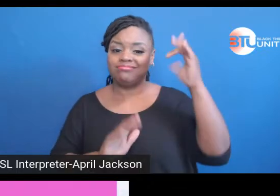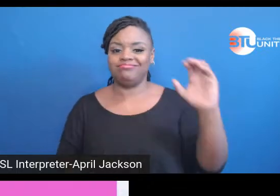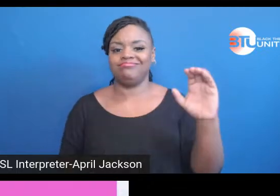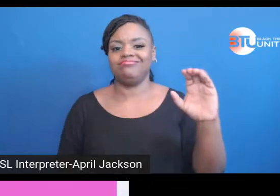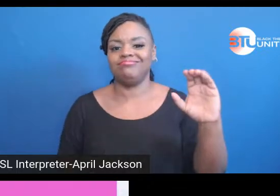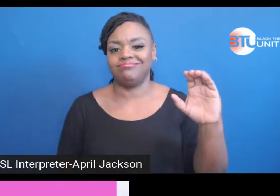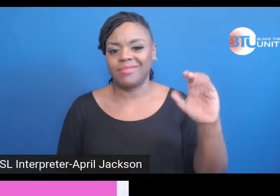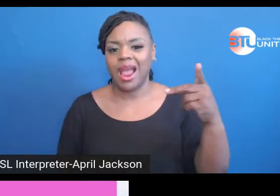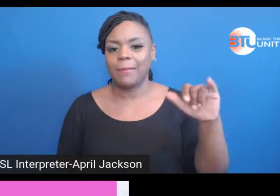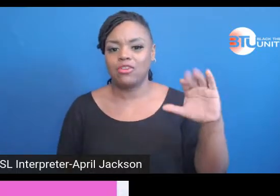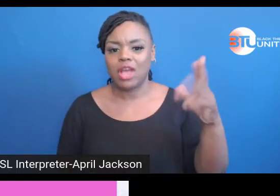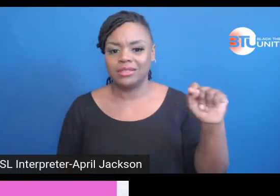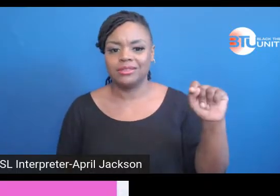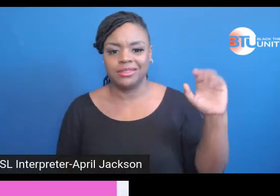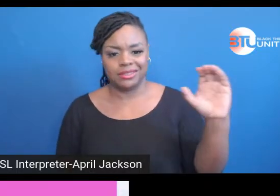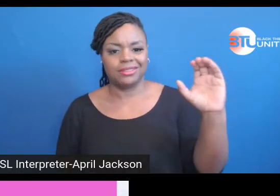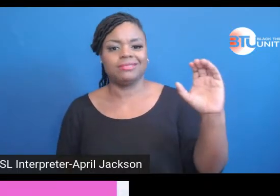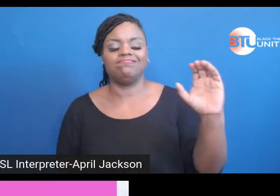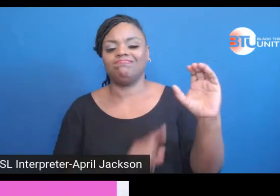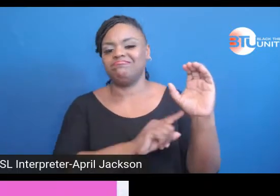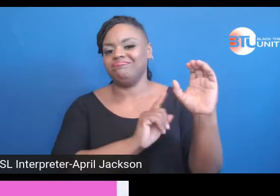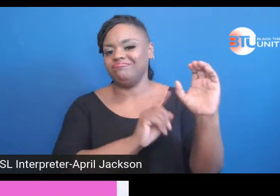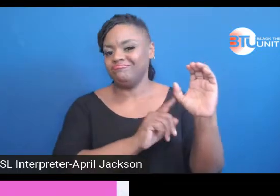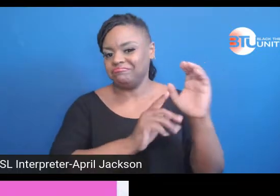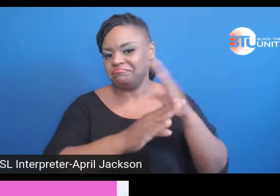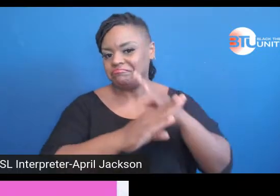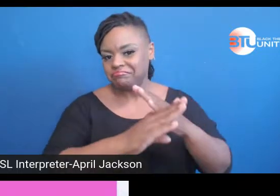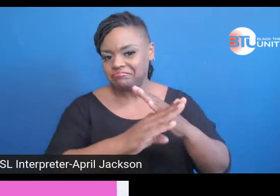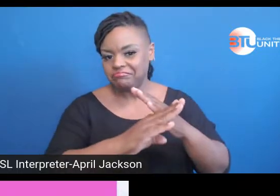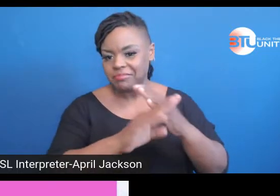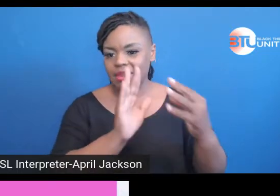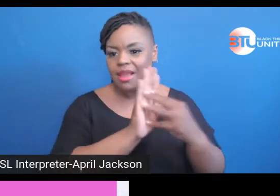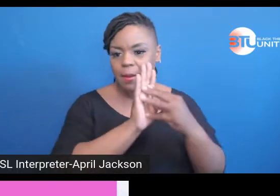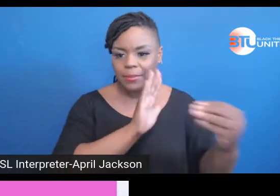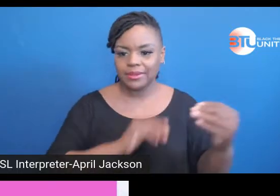How does a copyright, let me look and see if I can see that.